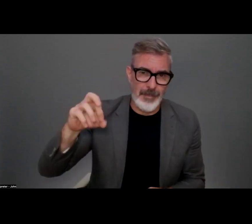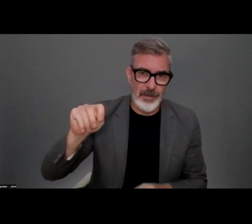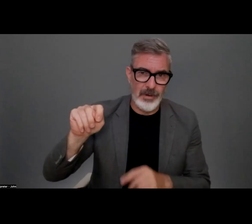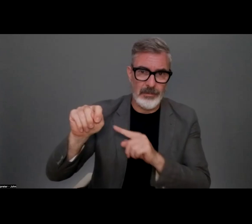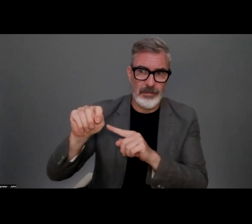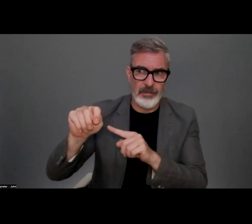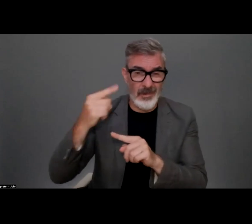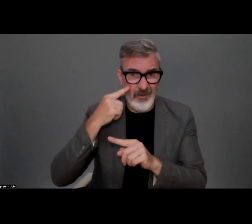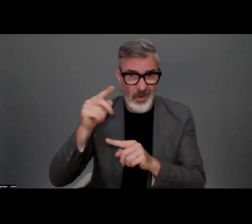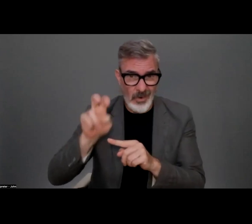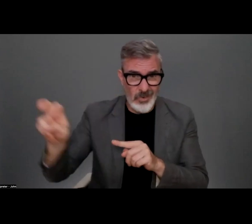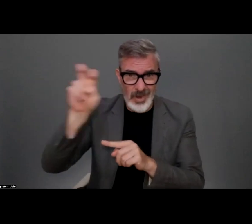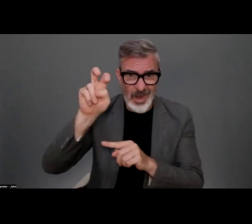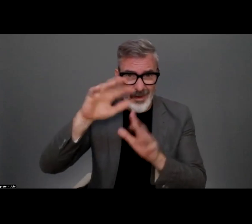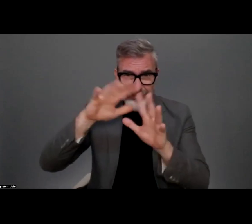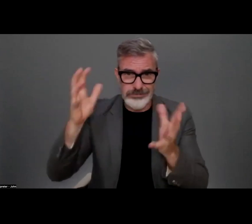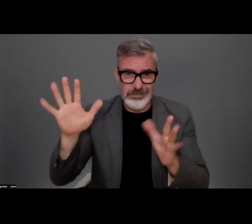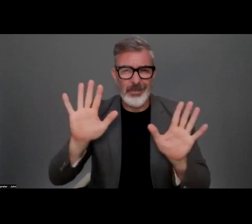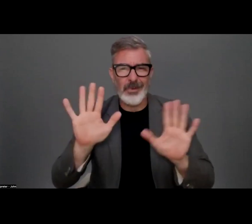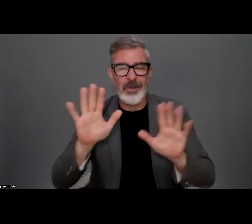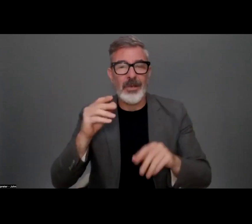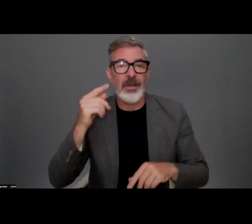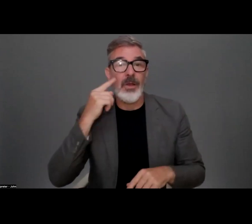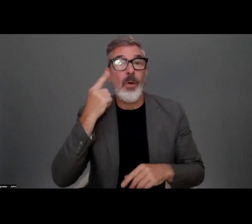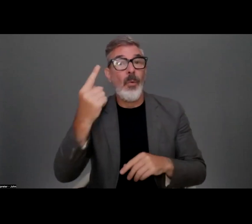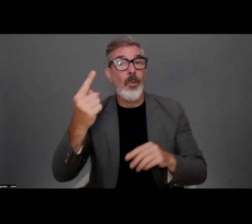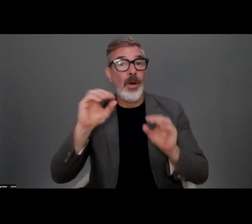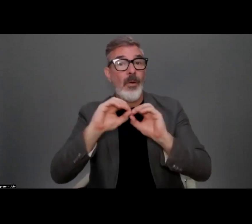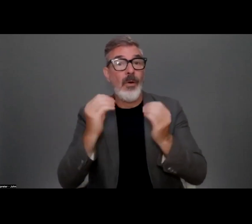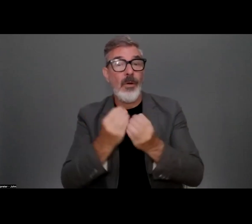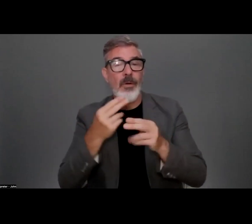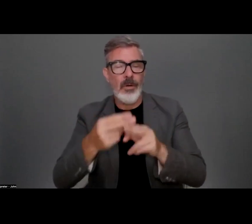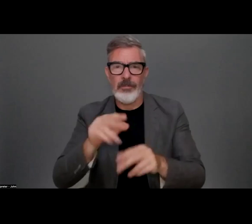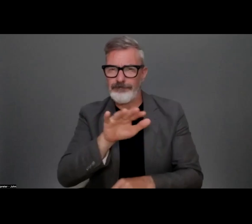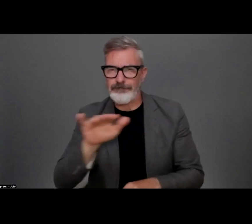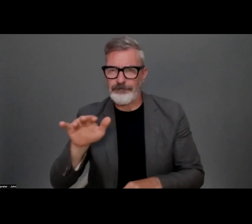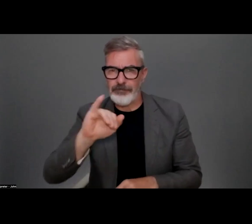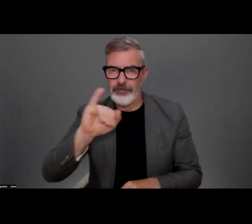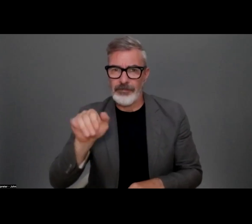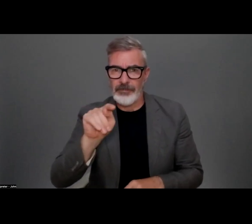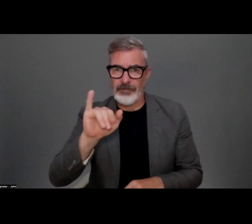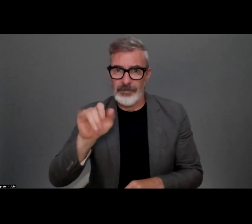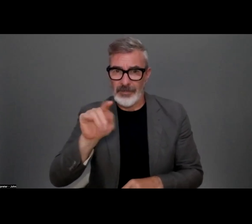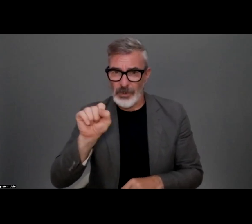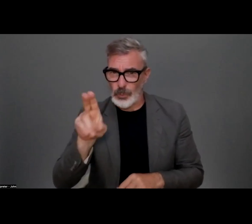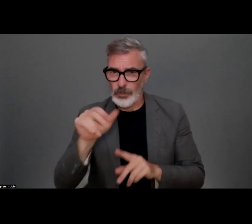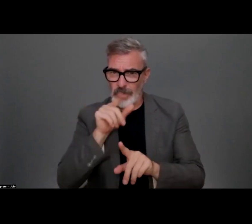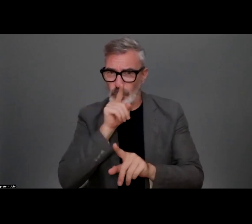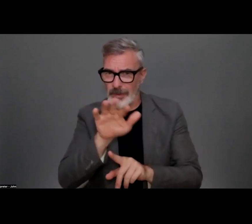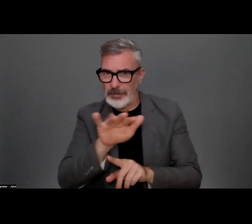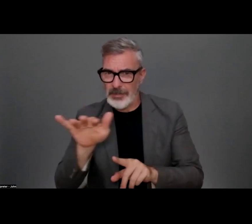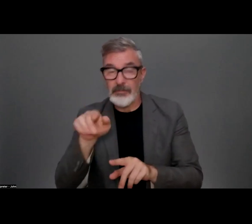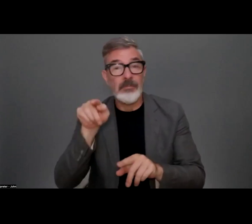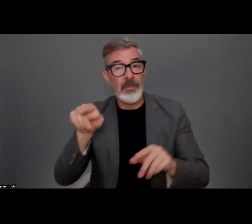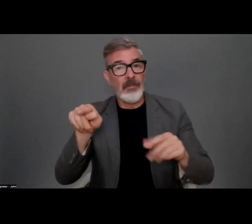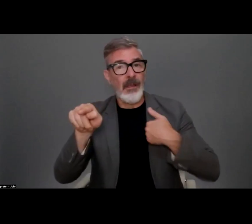of. So organizations like Fujitsu, which is a global organization in every country pretty much, and they do this in